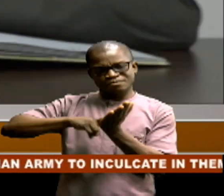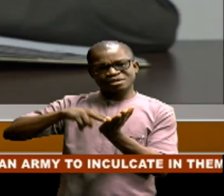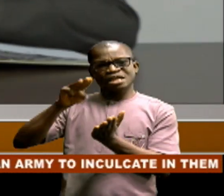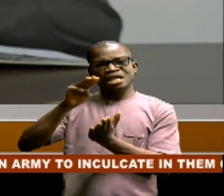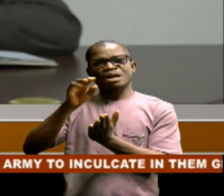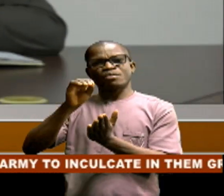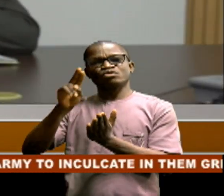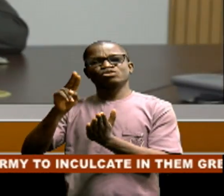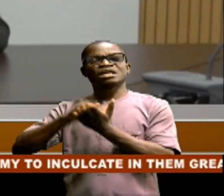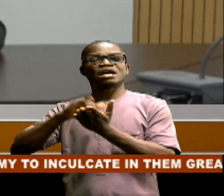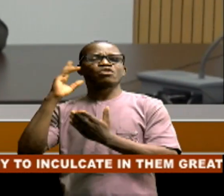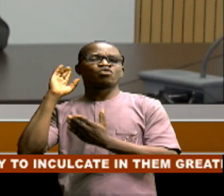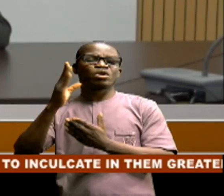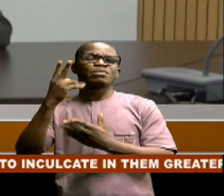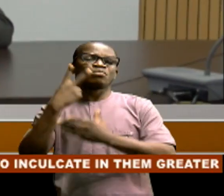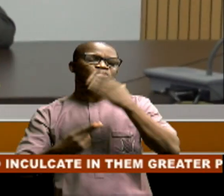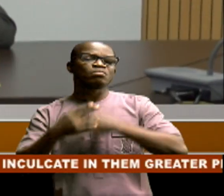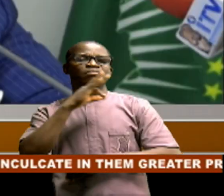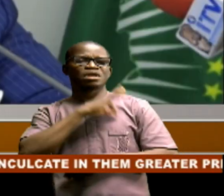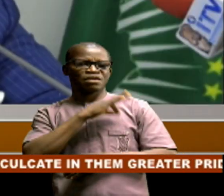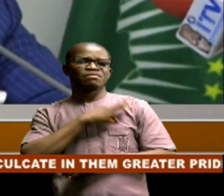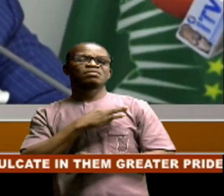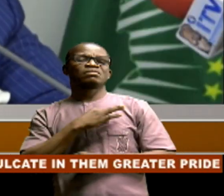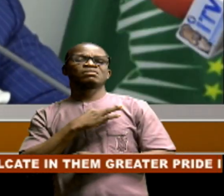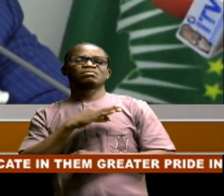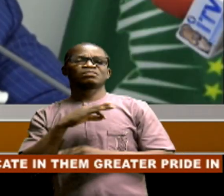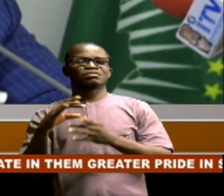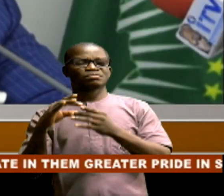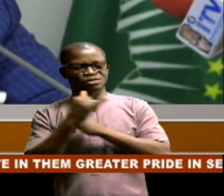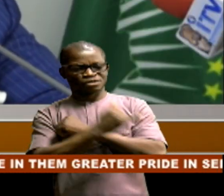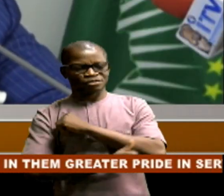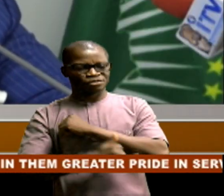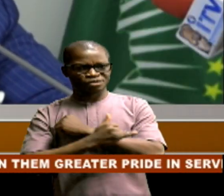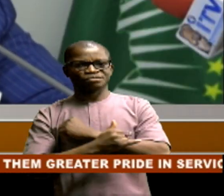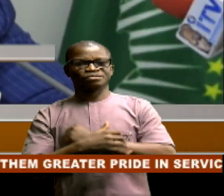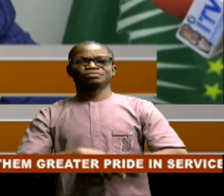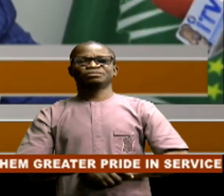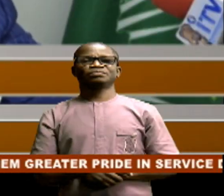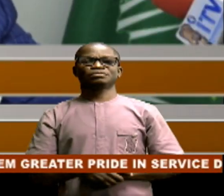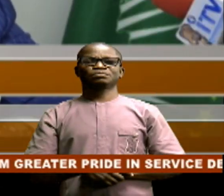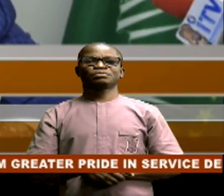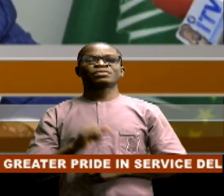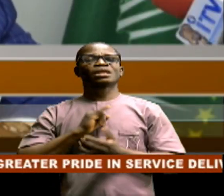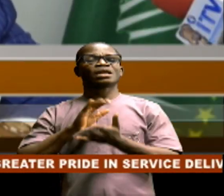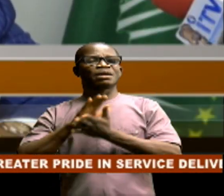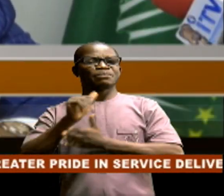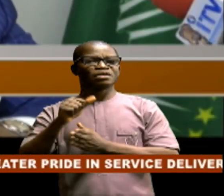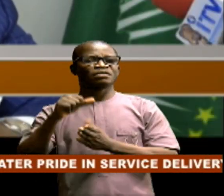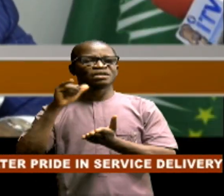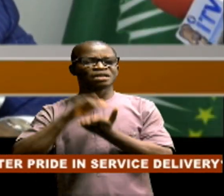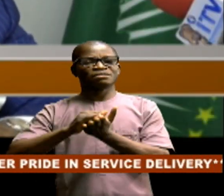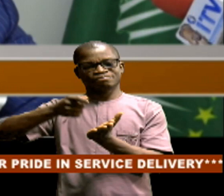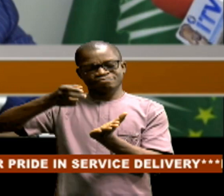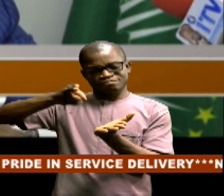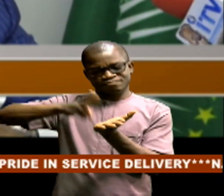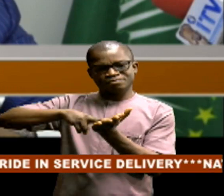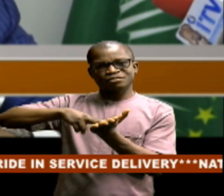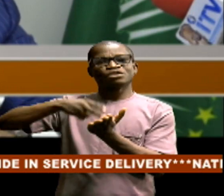will benefit both countries if they cooperate. I believe that the signing of